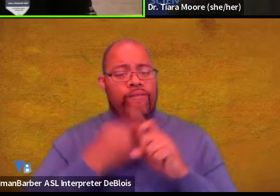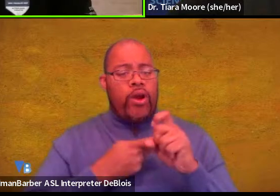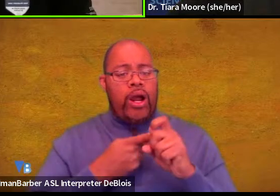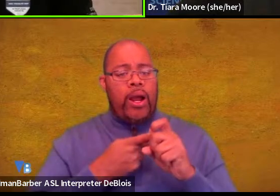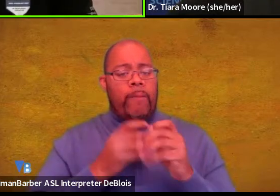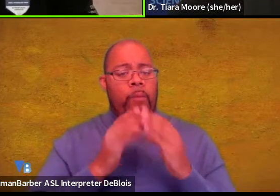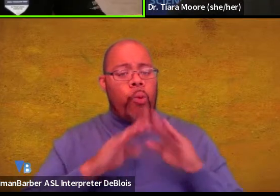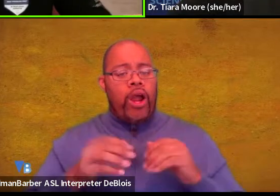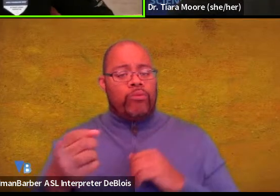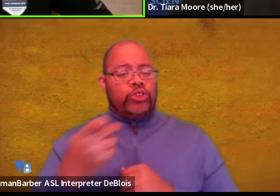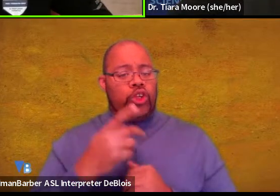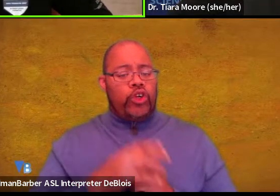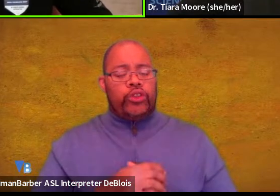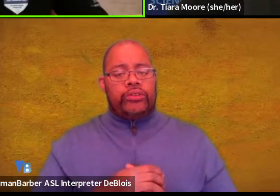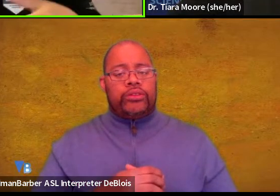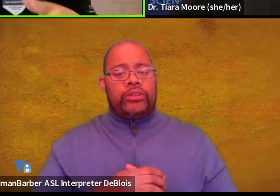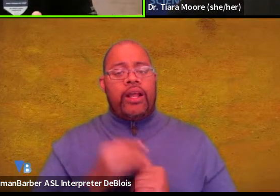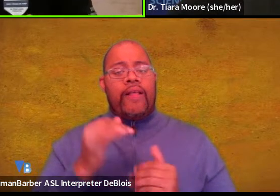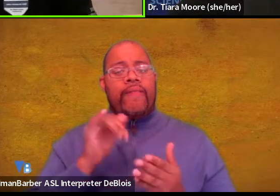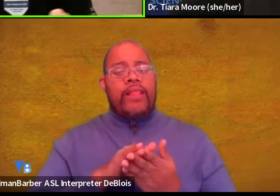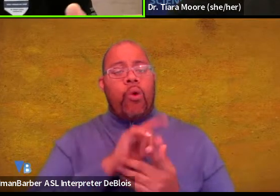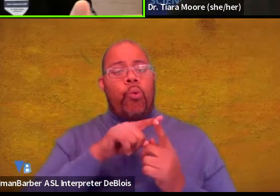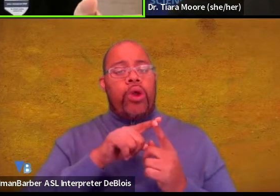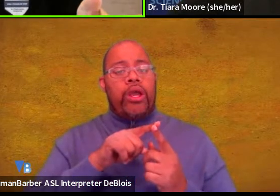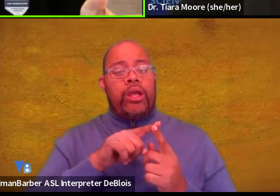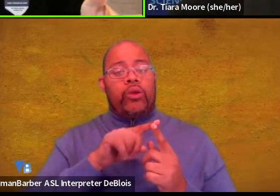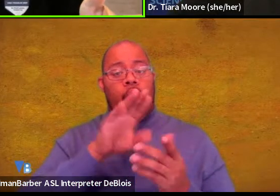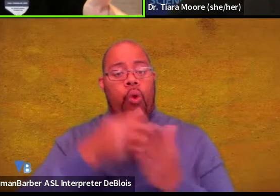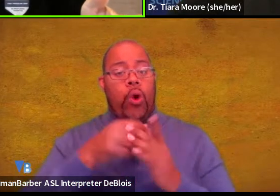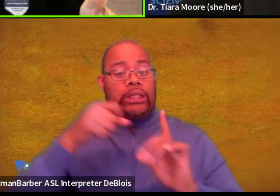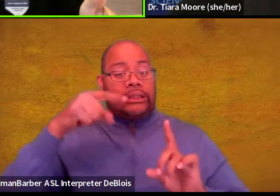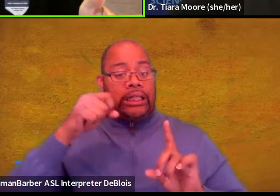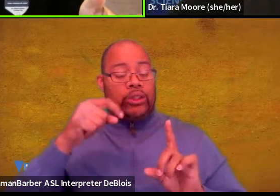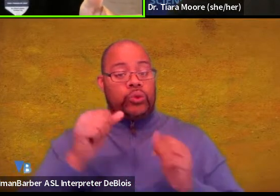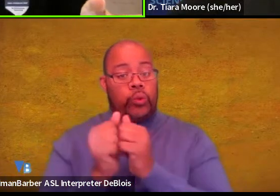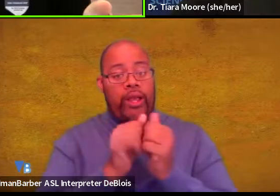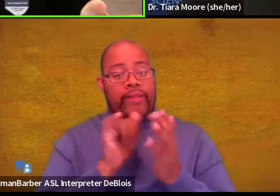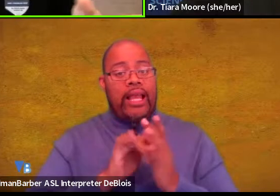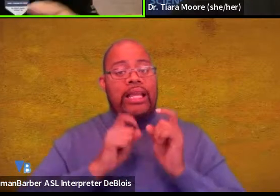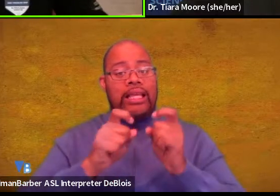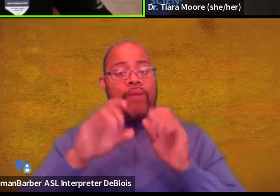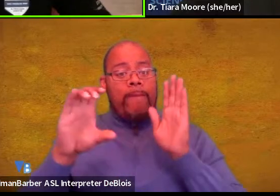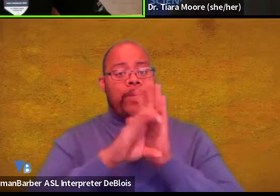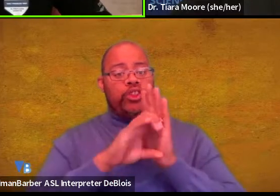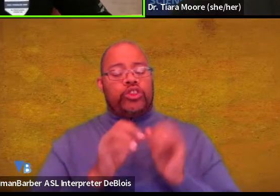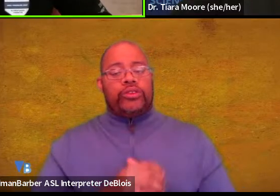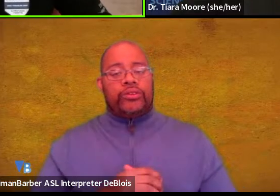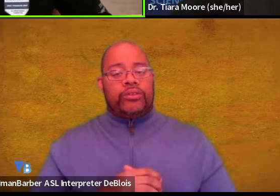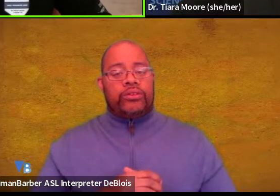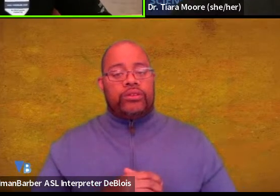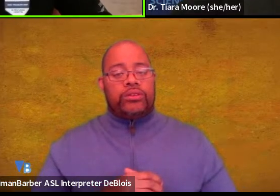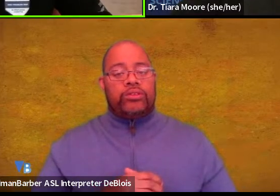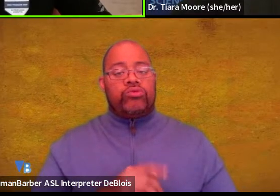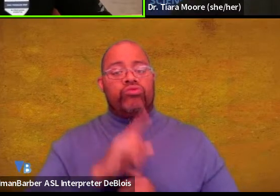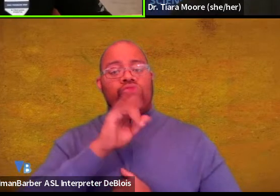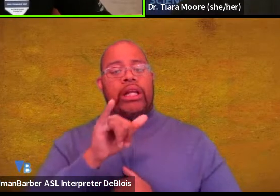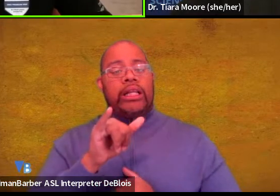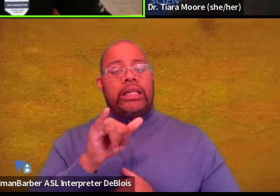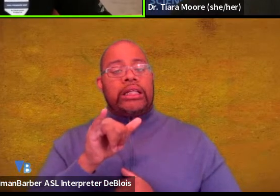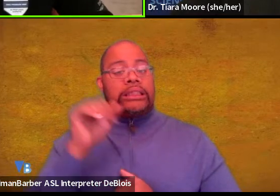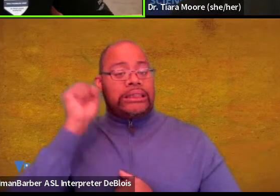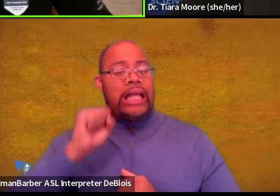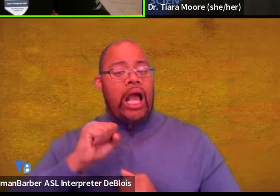muted return. And that when you put all of those signals together, that gives you a picture, really an